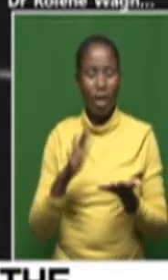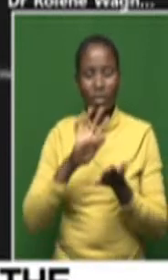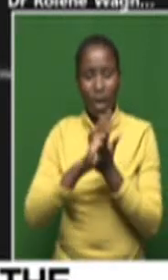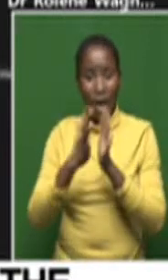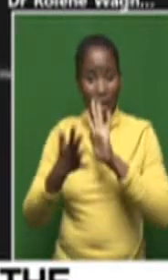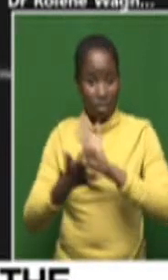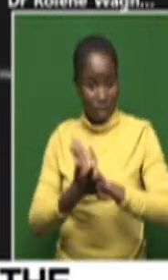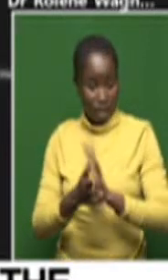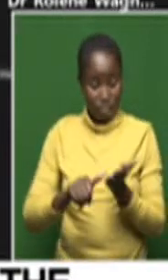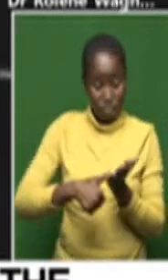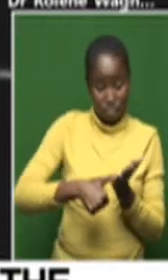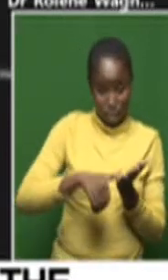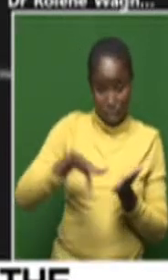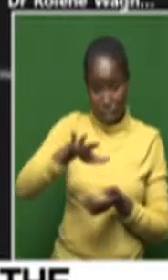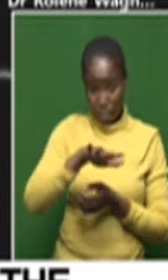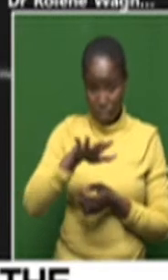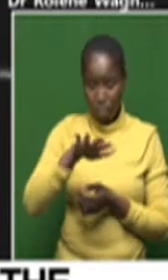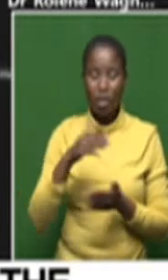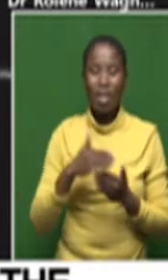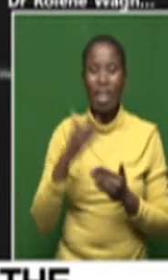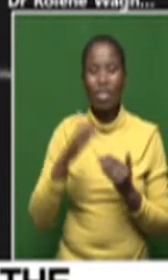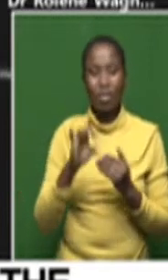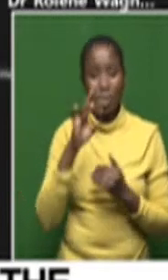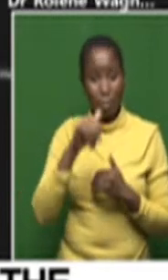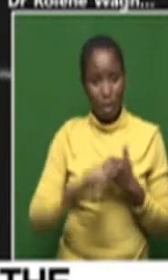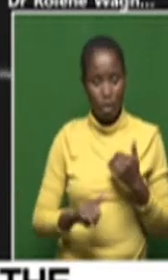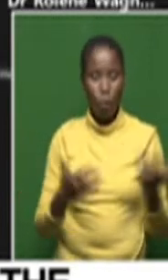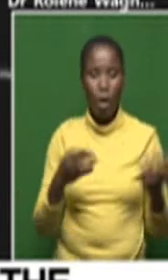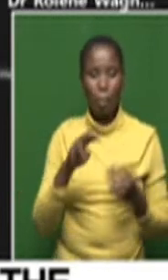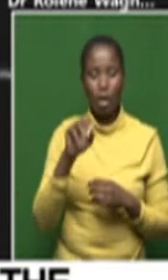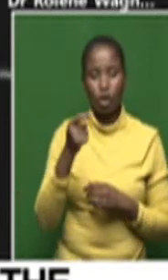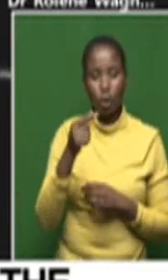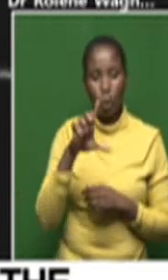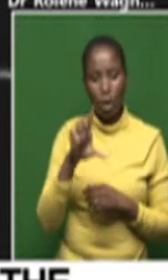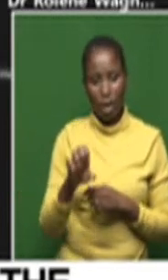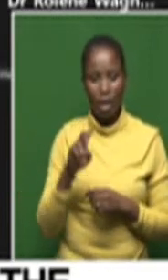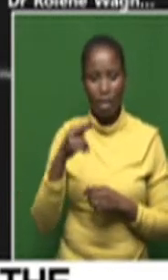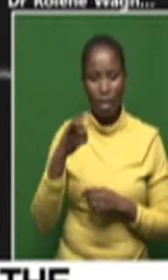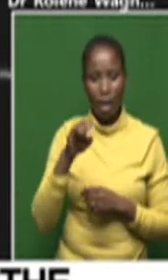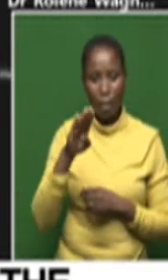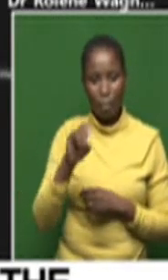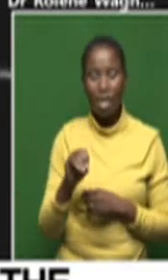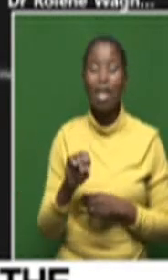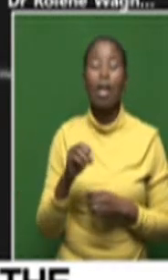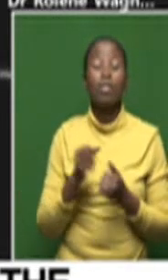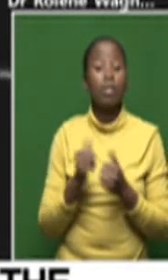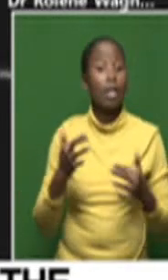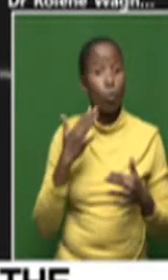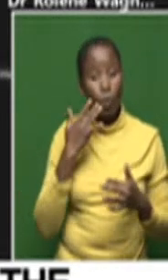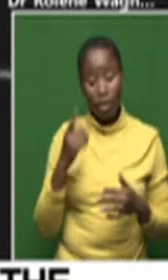of September. Jokabi and Amatole are in fact starting as early as next week.